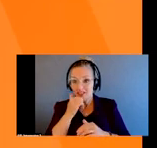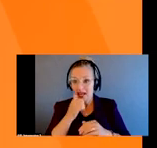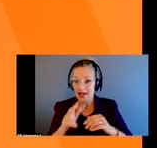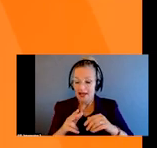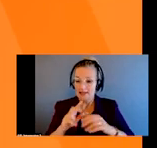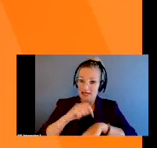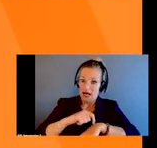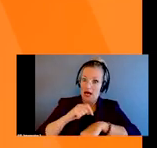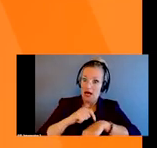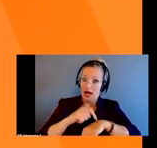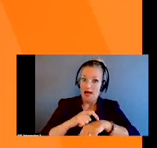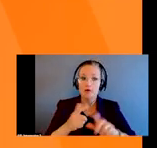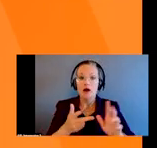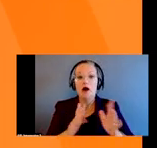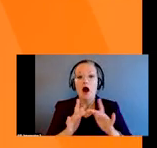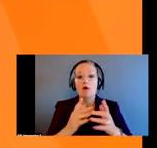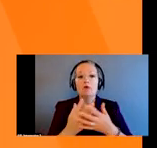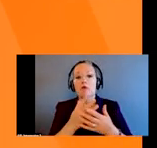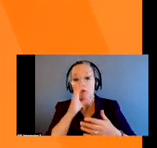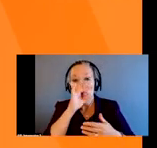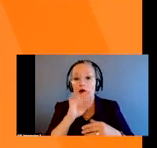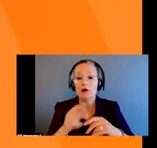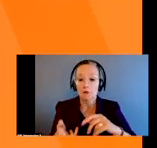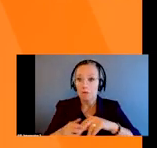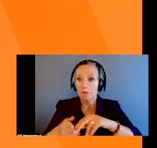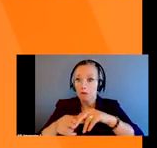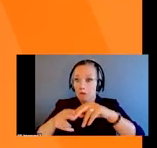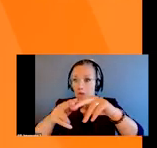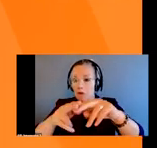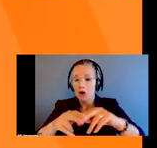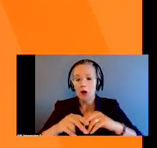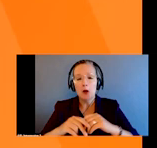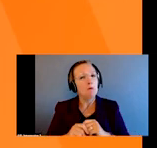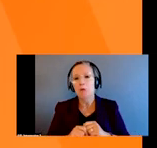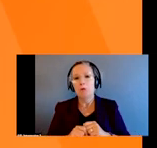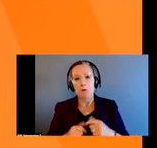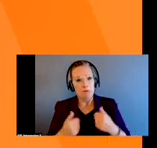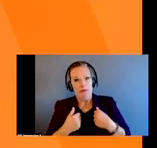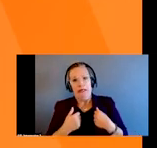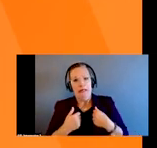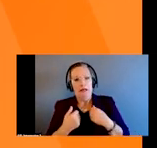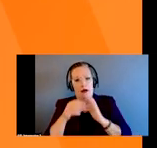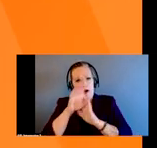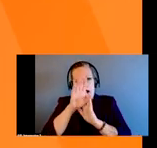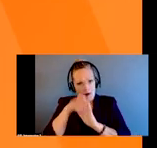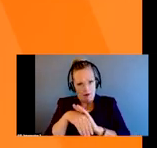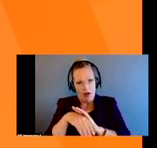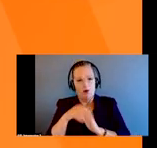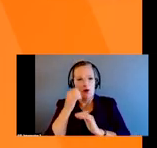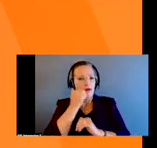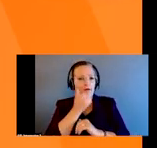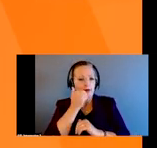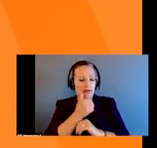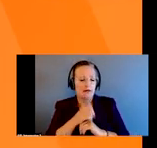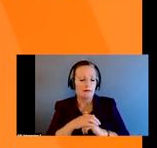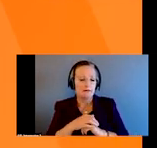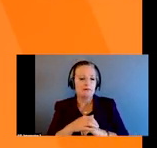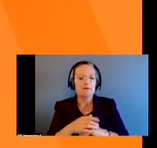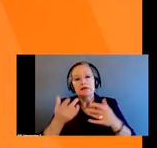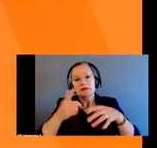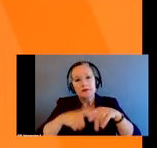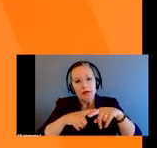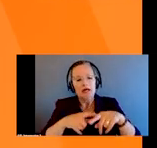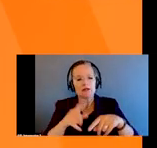just because that's like what we've budgeted for a company. What will end up happening is based on your results, you can either expand or shrink